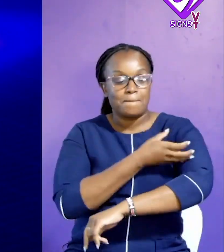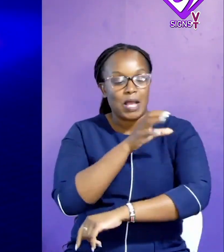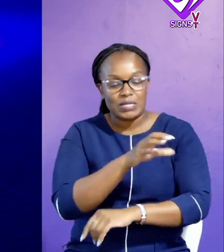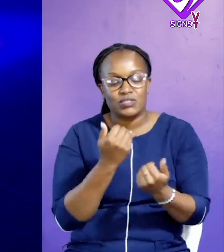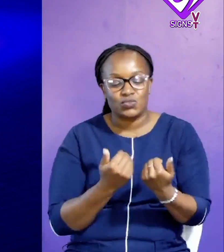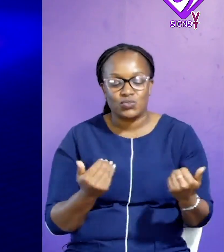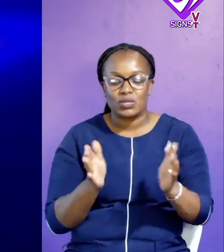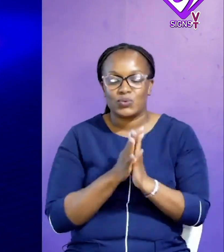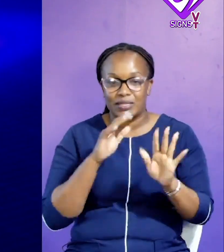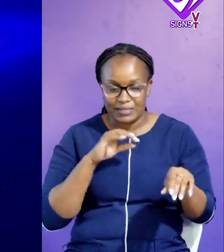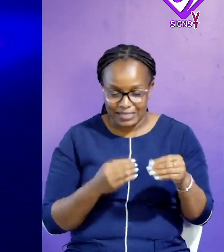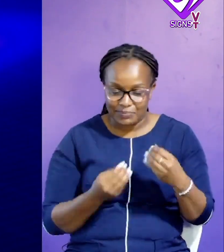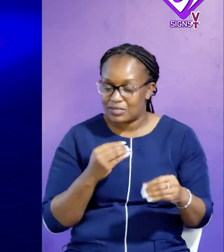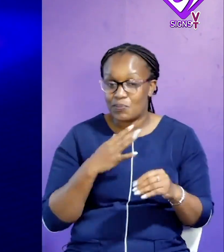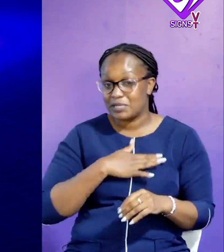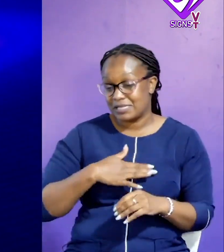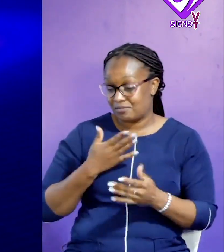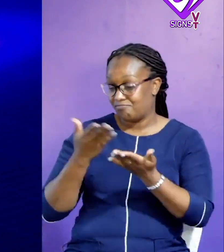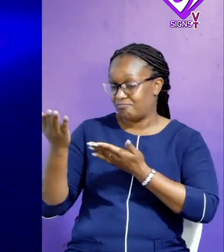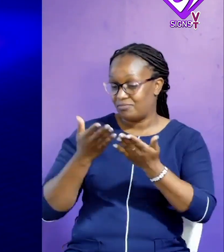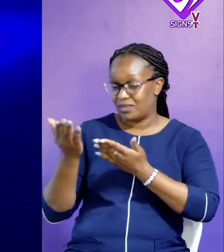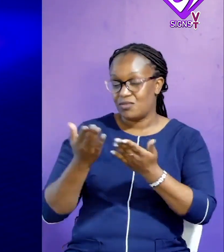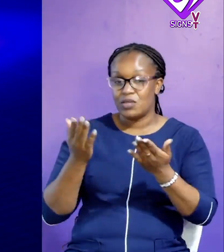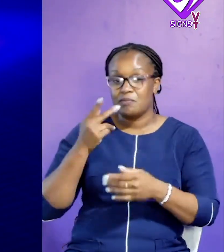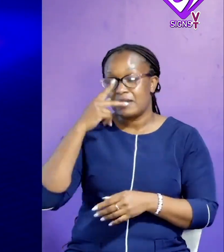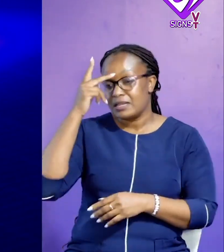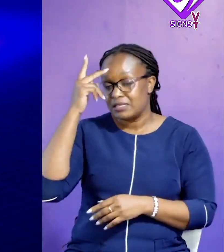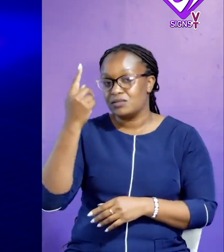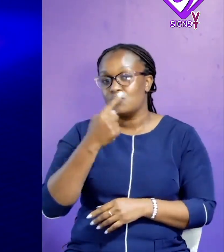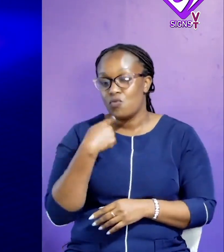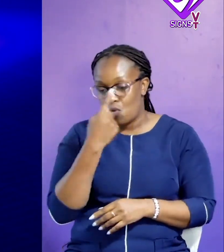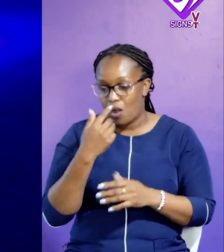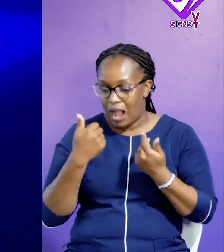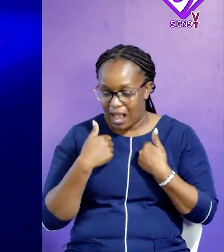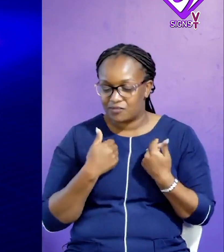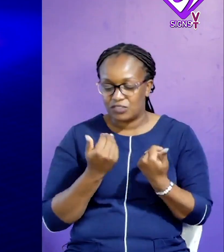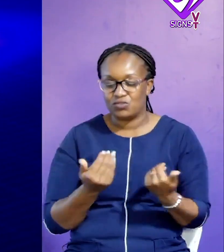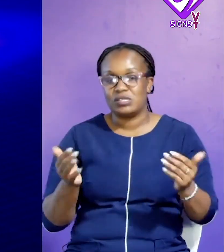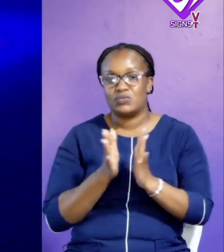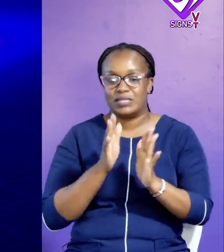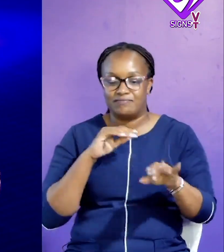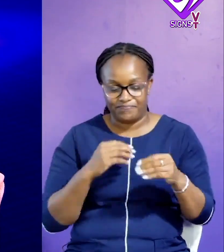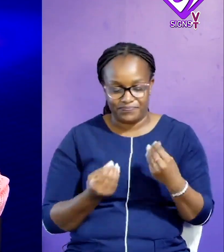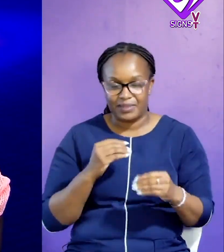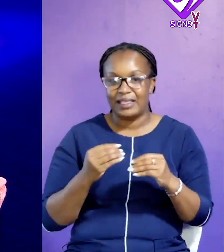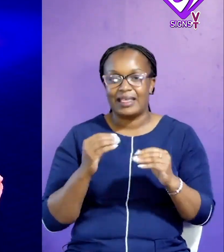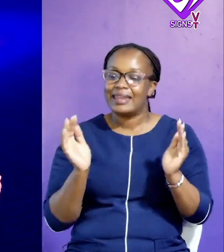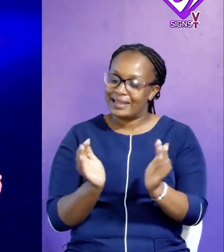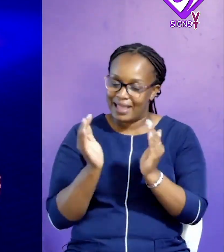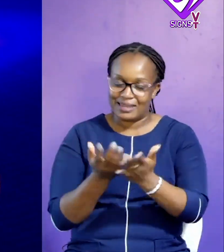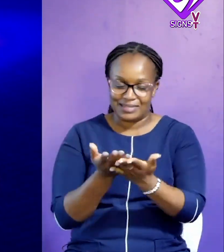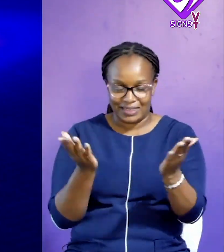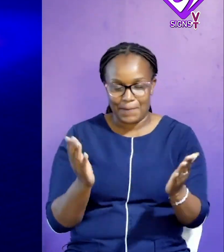disability. So talk to the parents who are outside there, wenye wako na watoto wenye wako na disability, and encourage